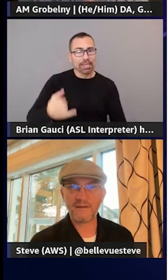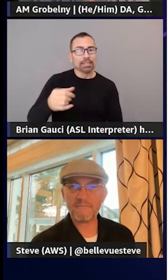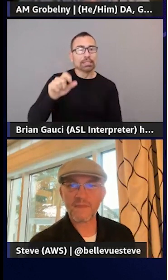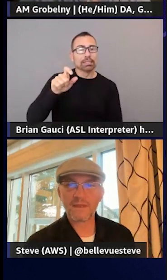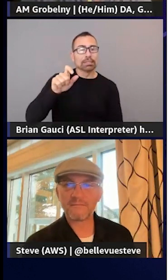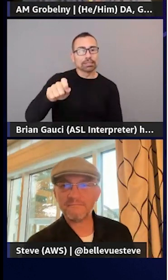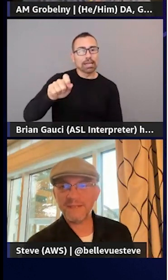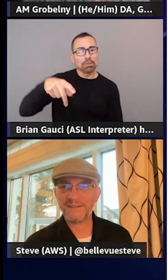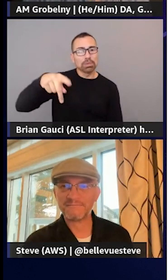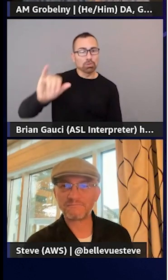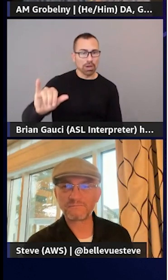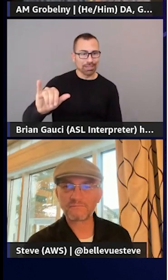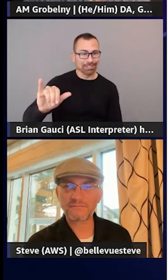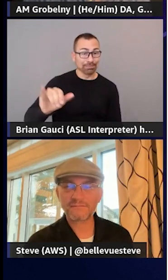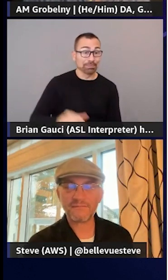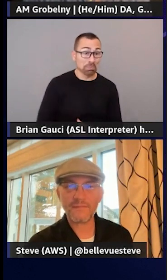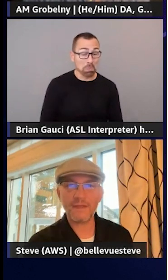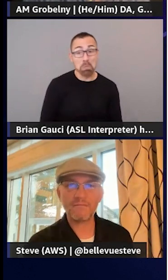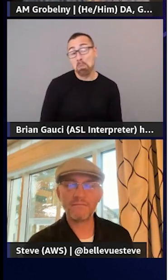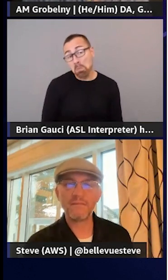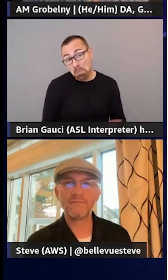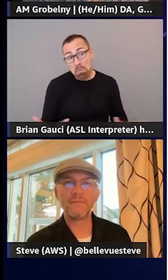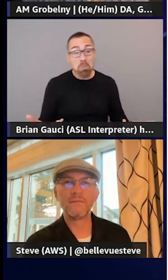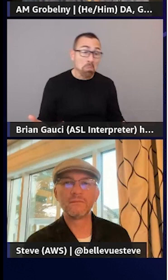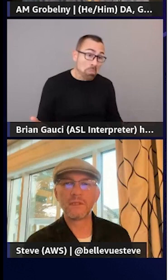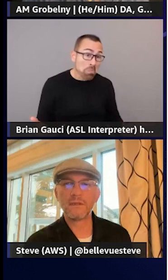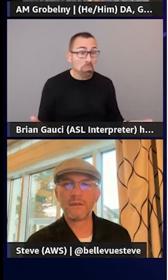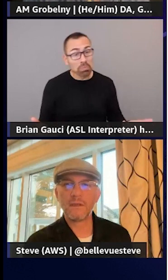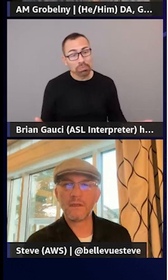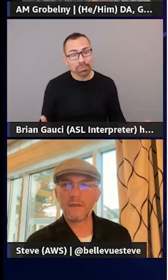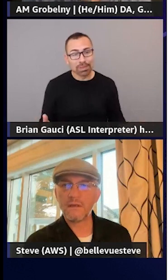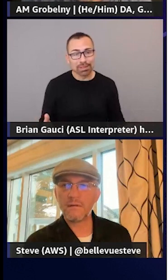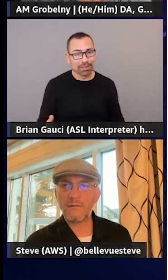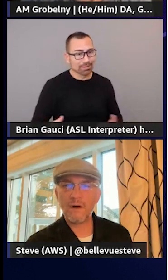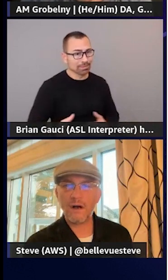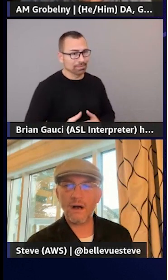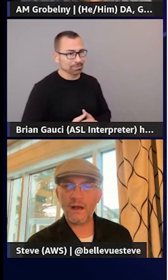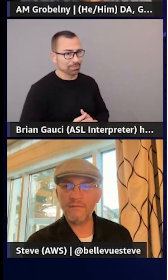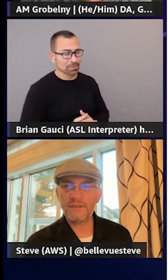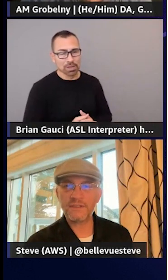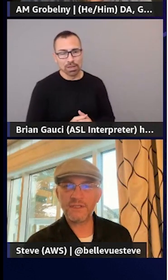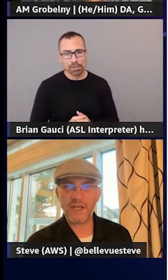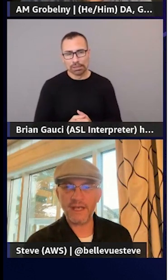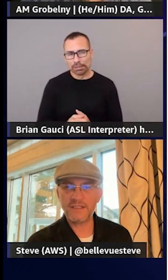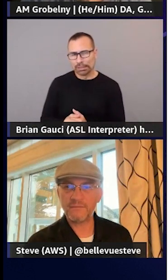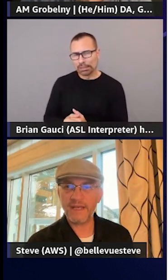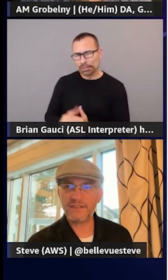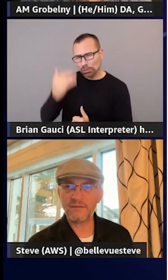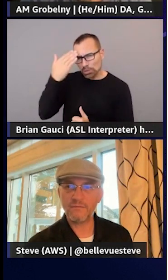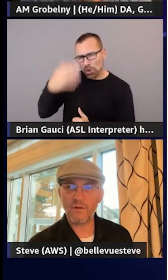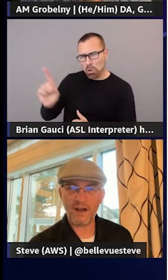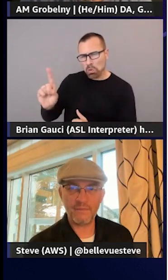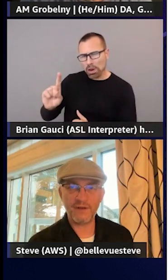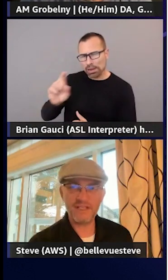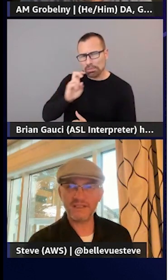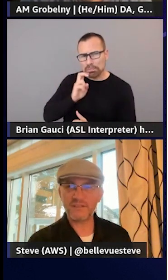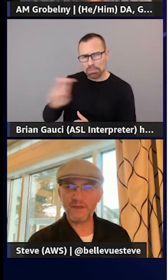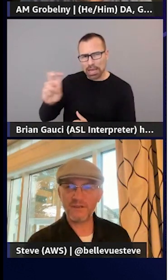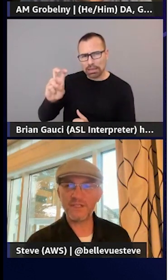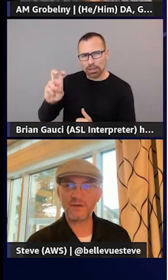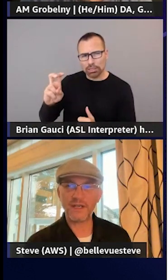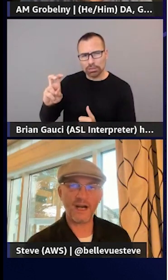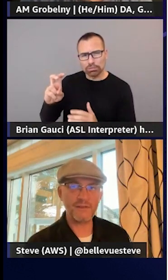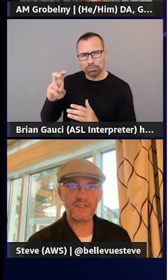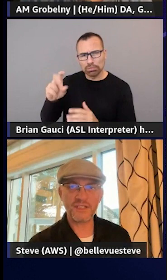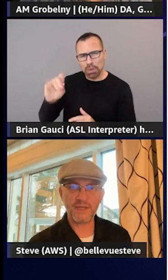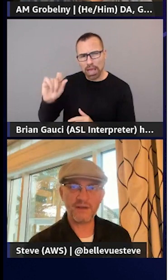start. Okay. Where is that Python script? Do we know? I would suggest, based on, I've been reading this while you've